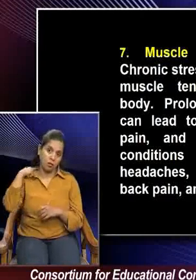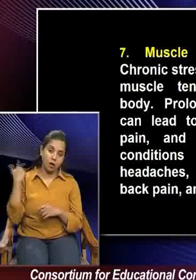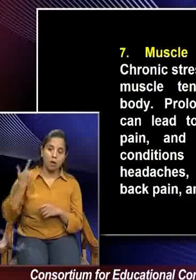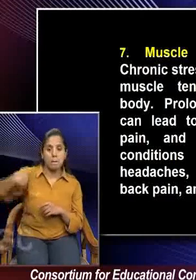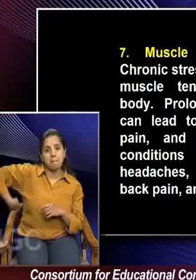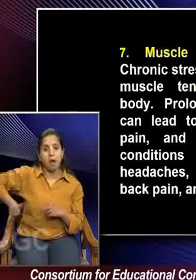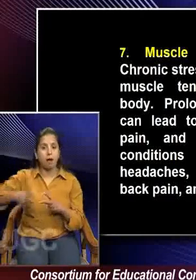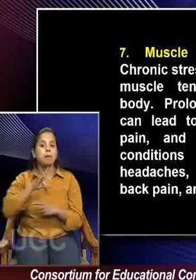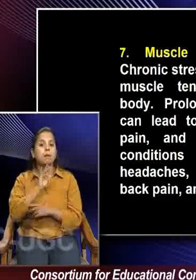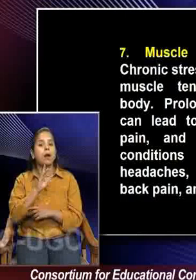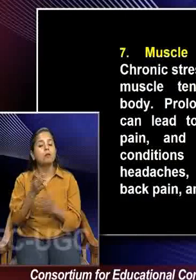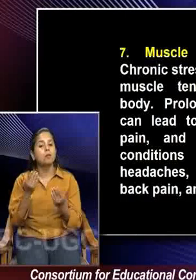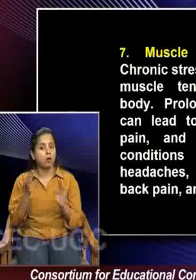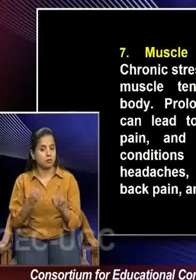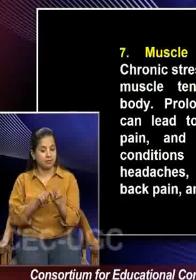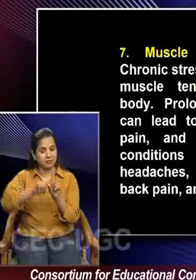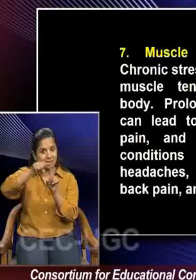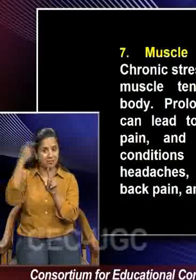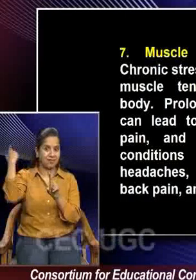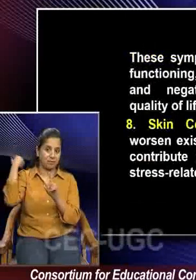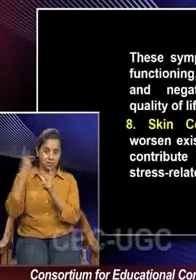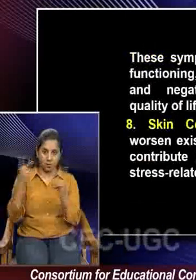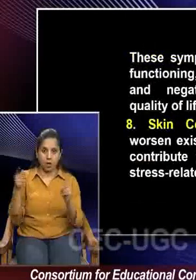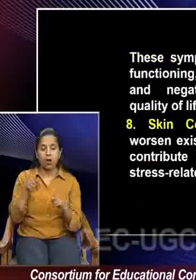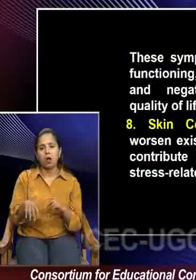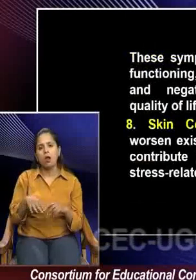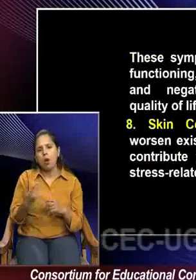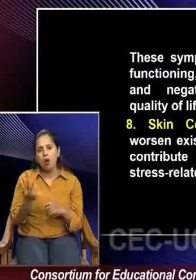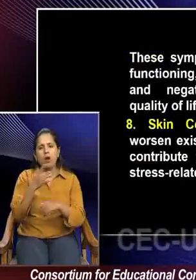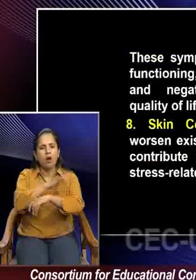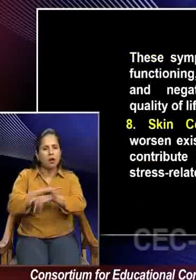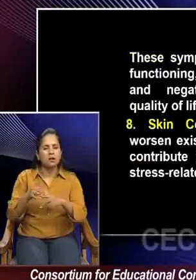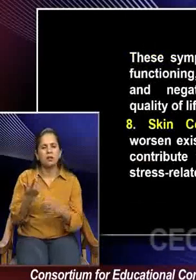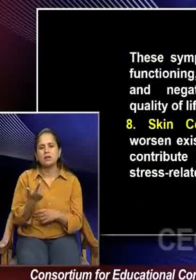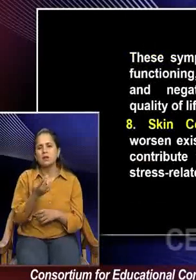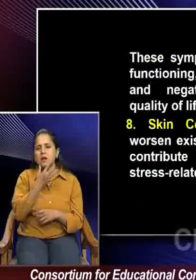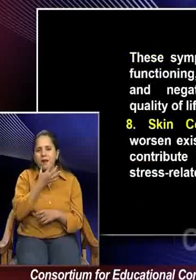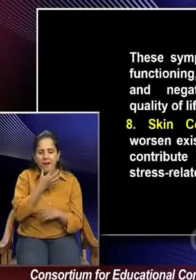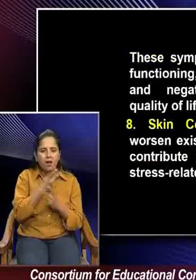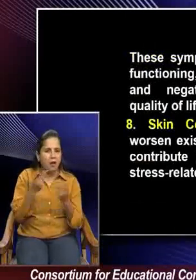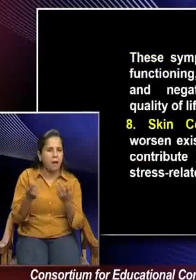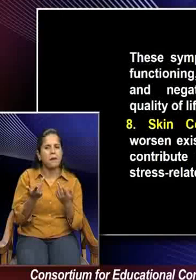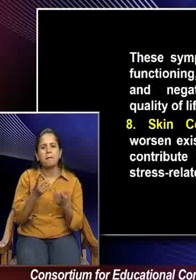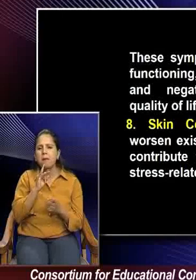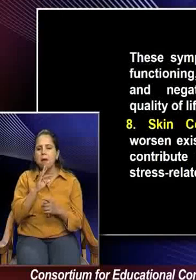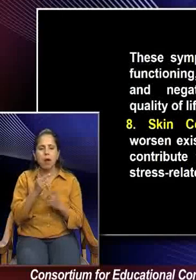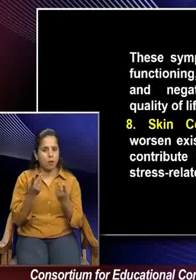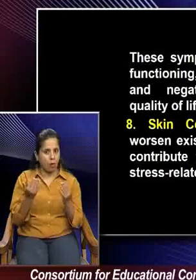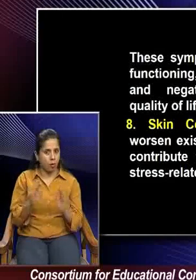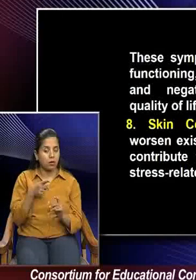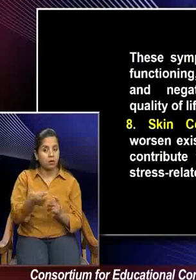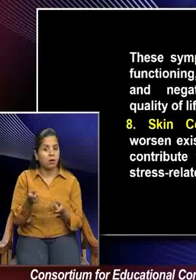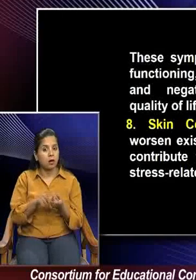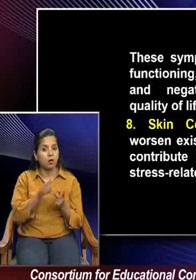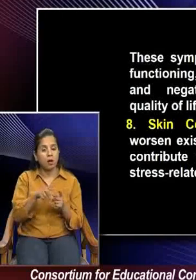back pain, and muscular aches. These symptoms can impair